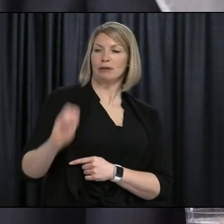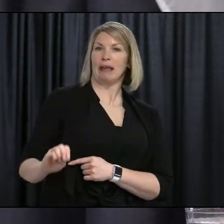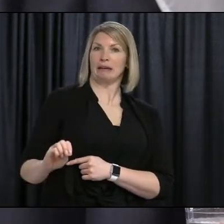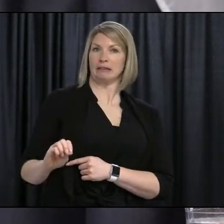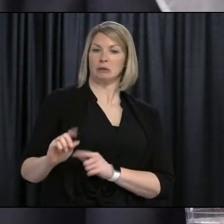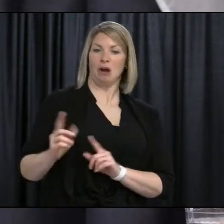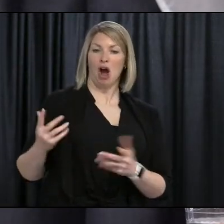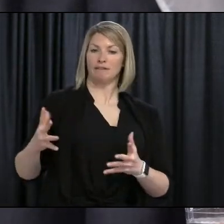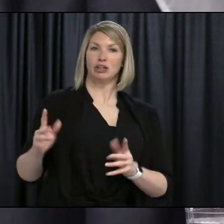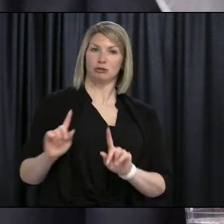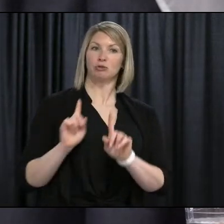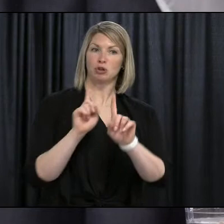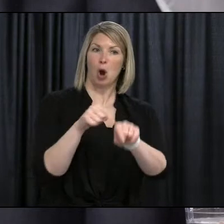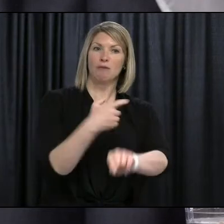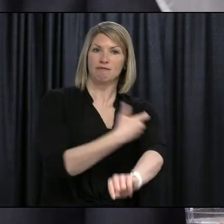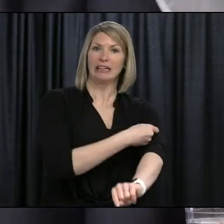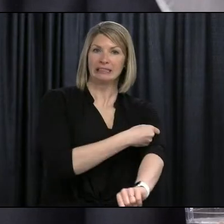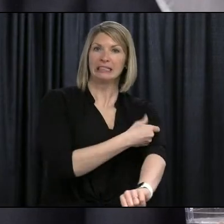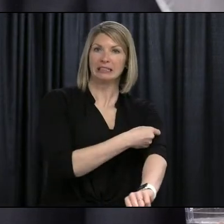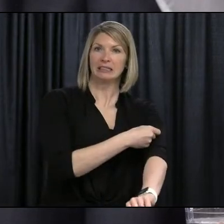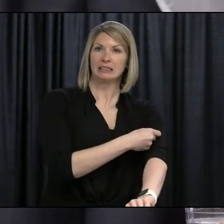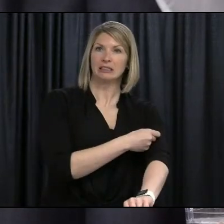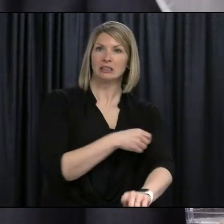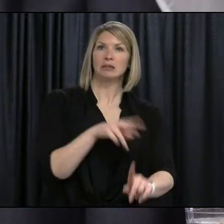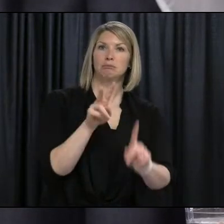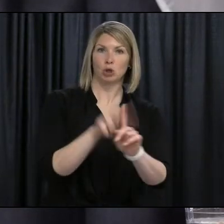moment. So that update will